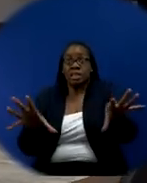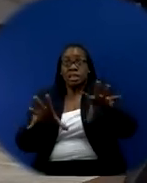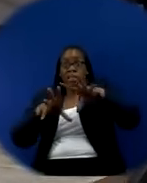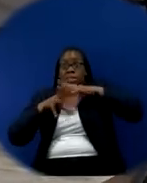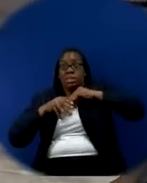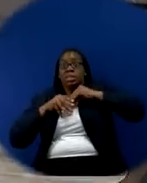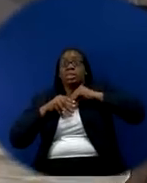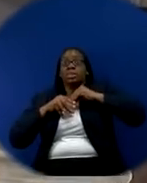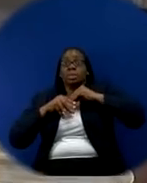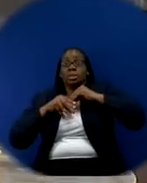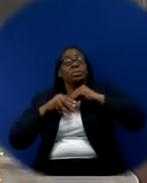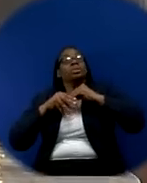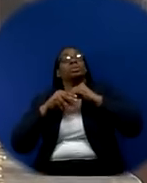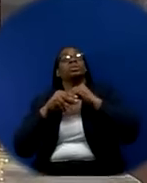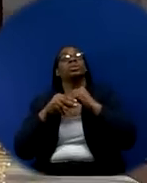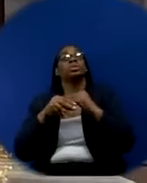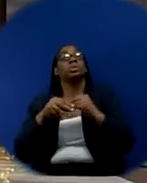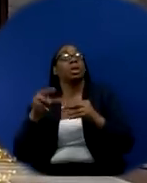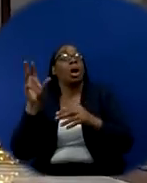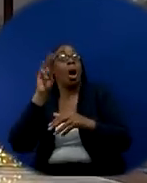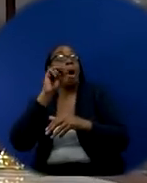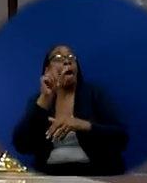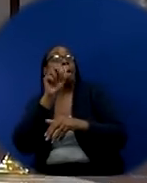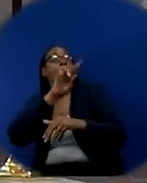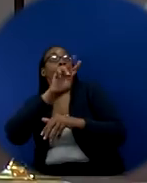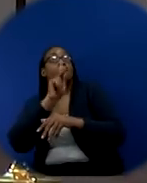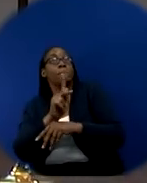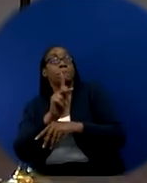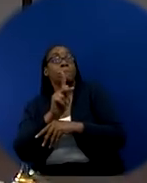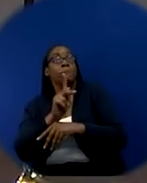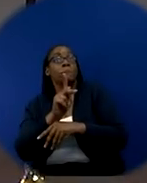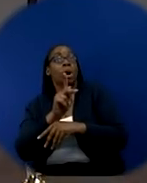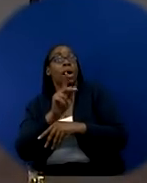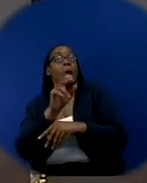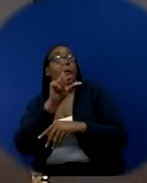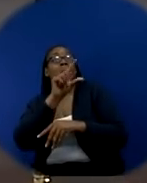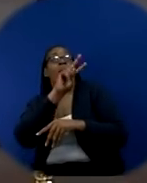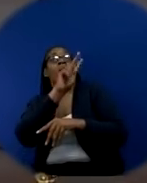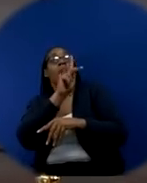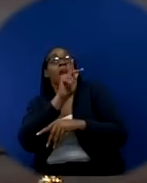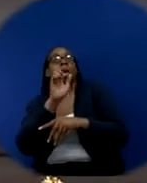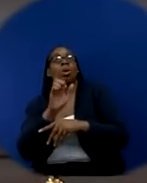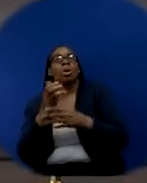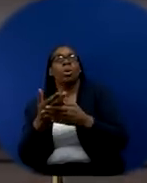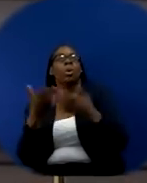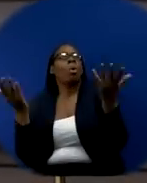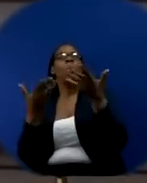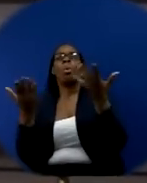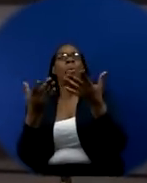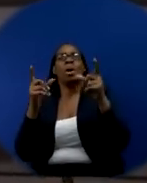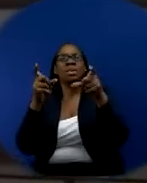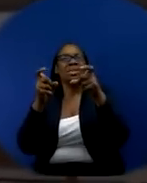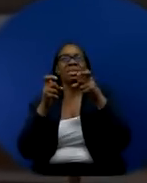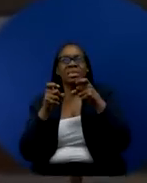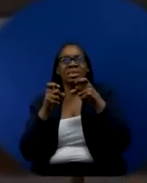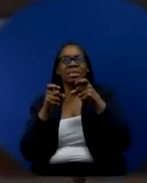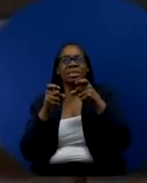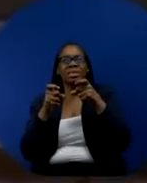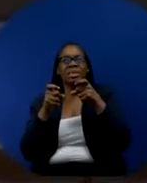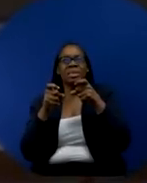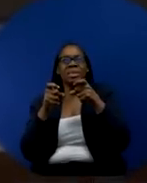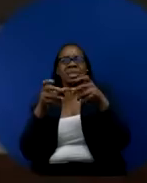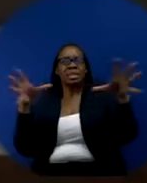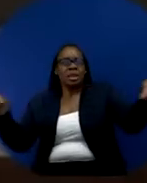Listen to what Mark chapter 8 and Luke chapter 9 say. That it says, what shall it profit any of us if we gain the